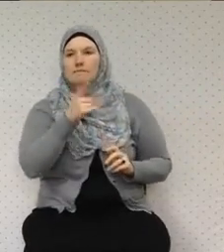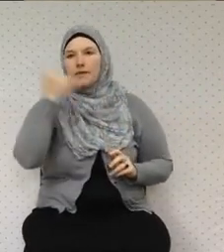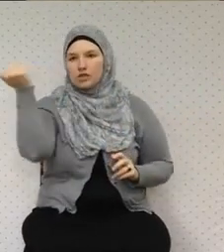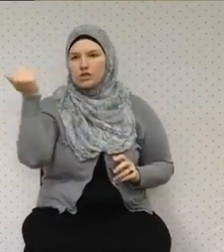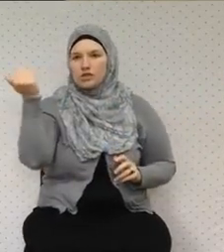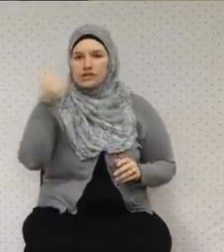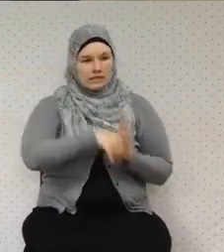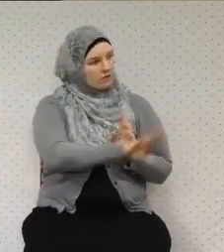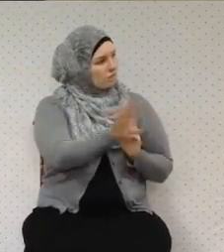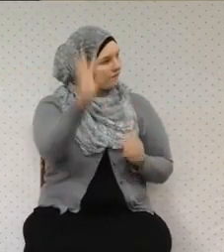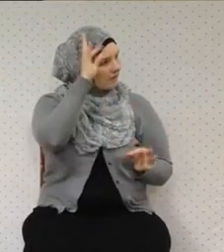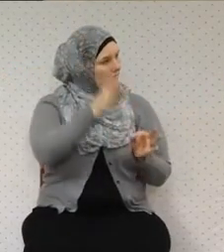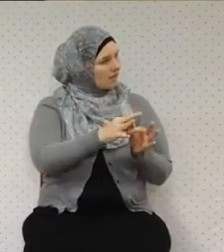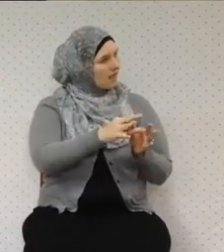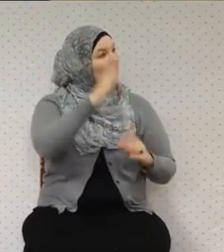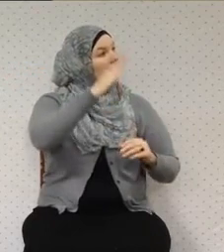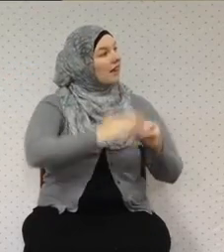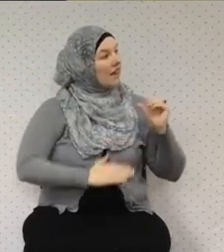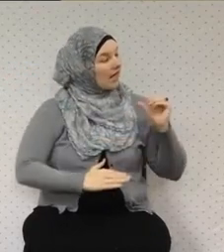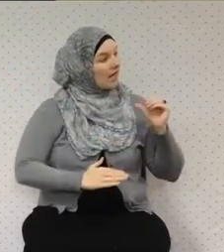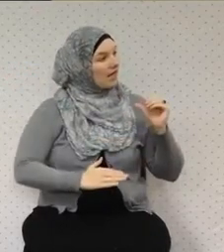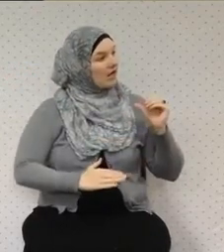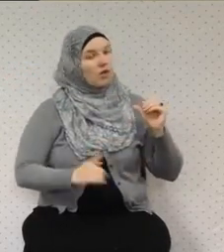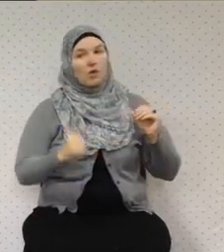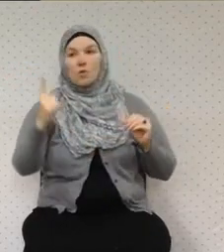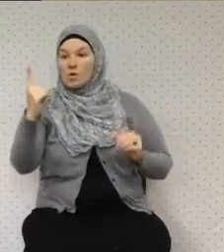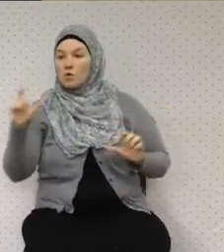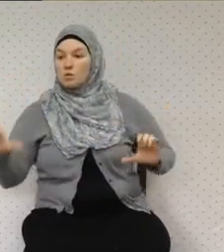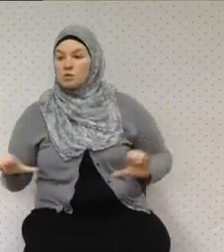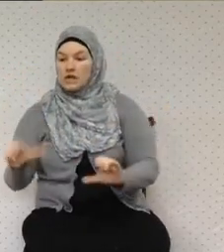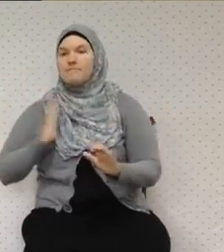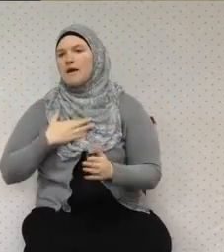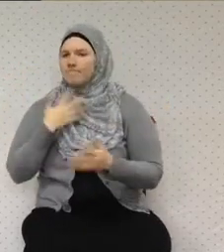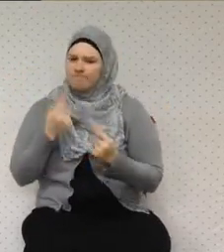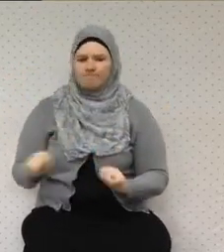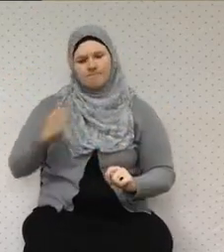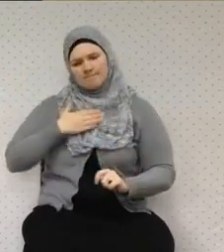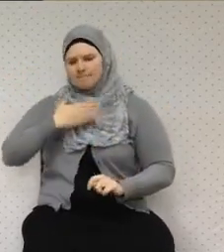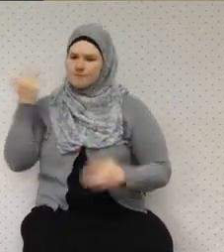better in his faith than the one who does his best